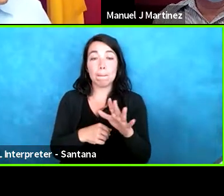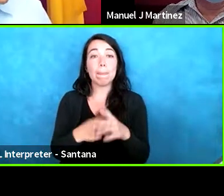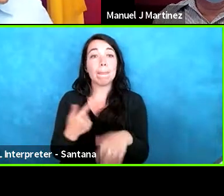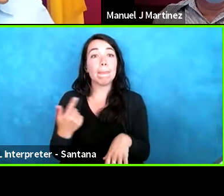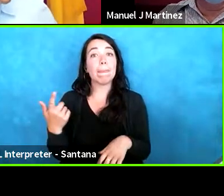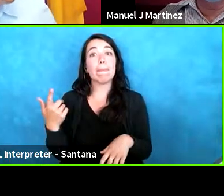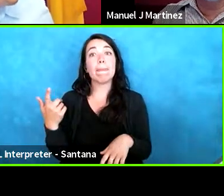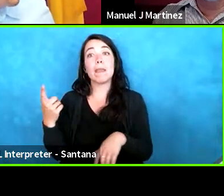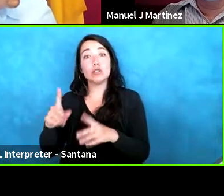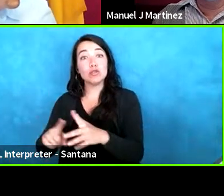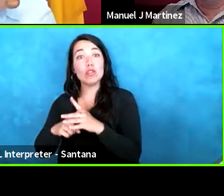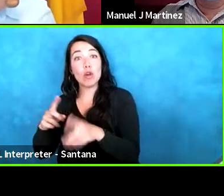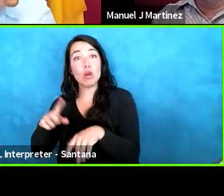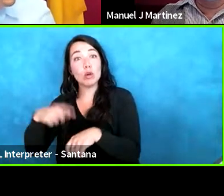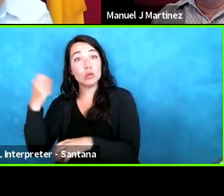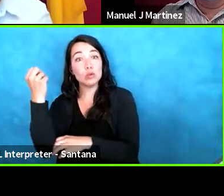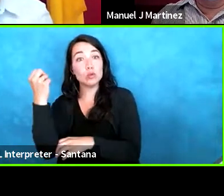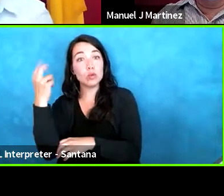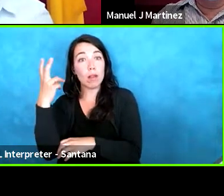in the evening.